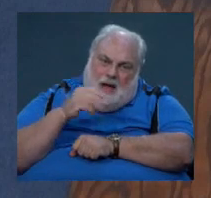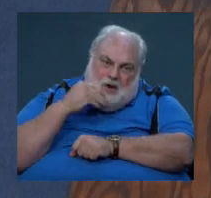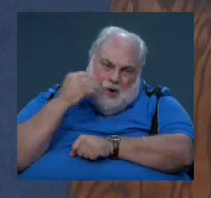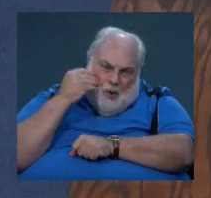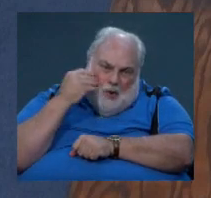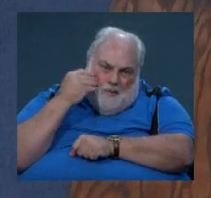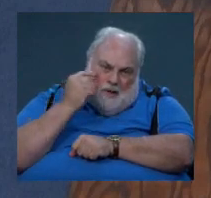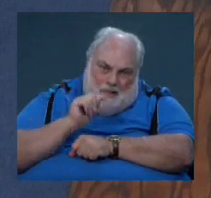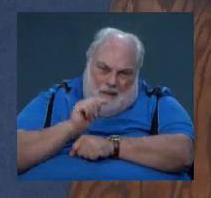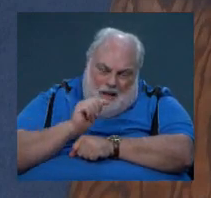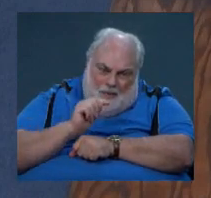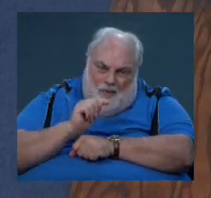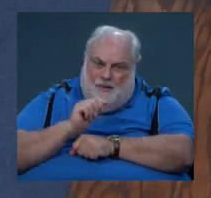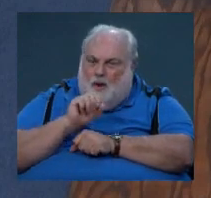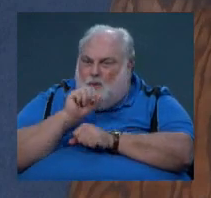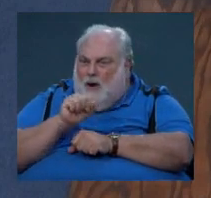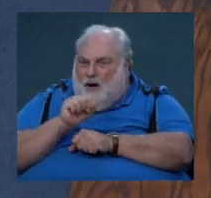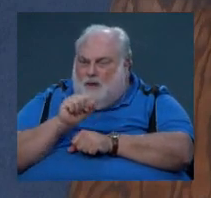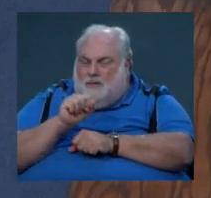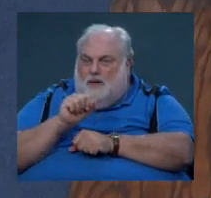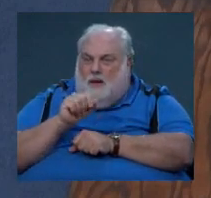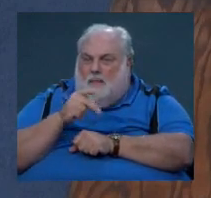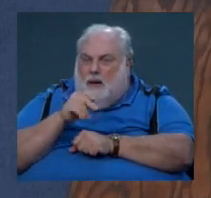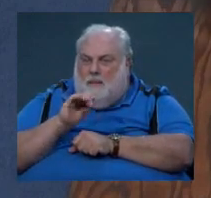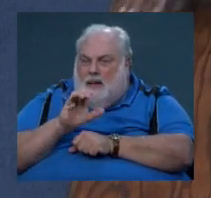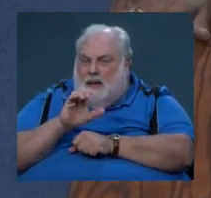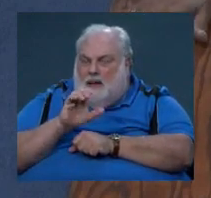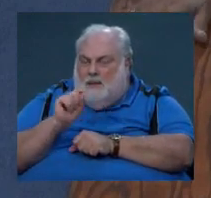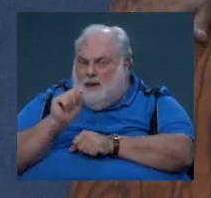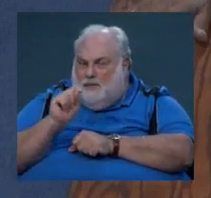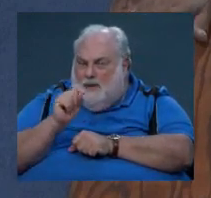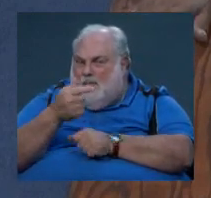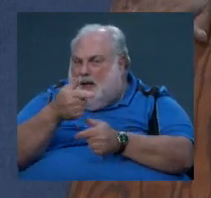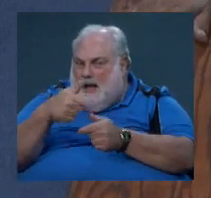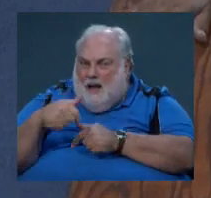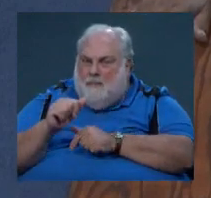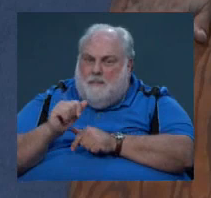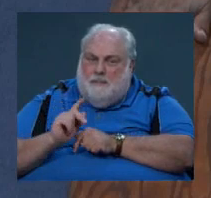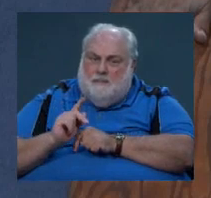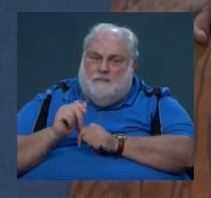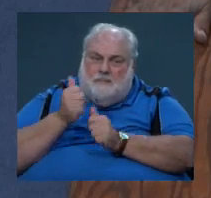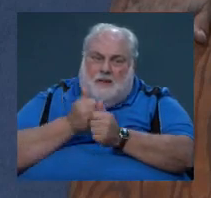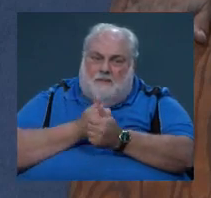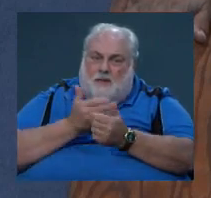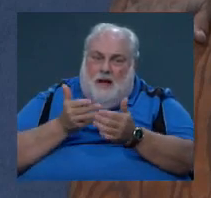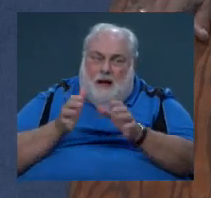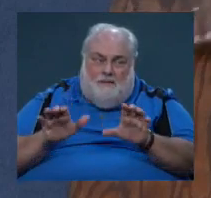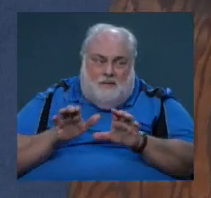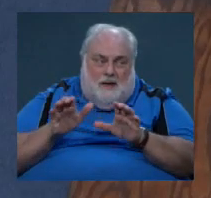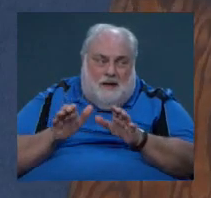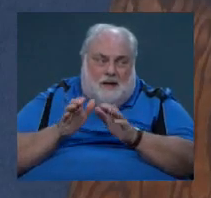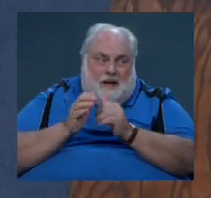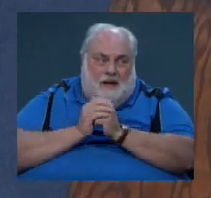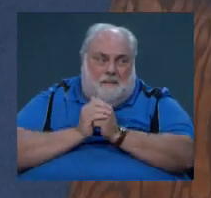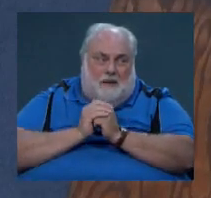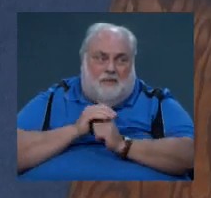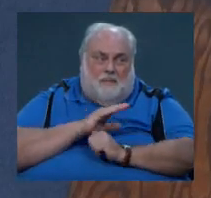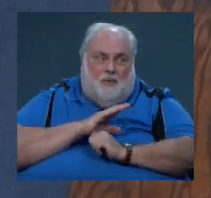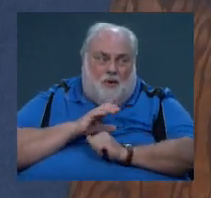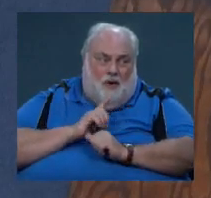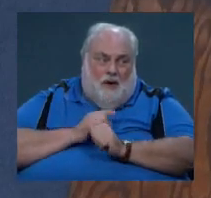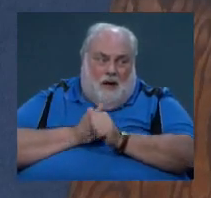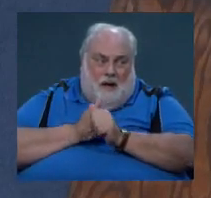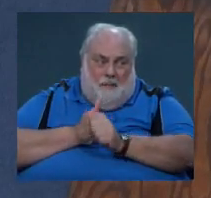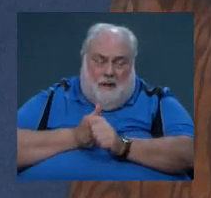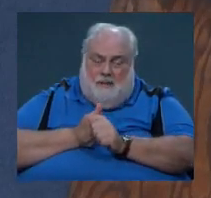to a house or try to run to a public place. So everything that I've been asked to do by the board based